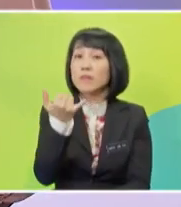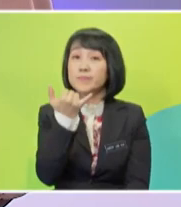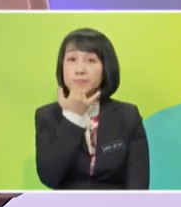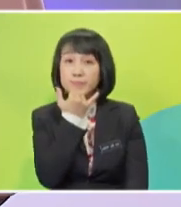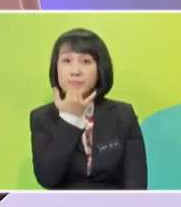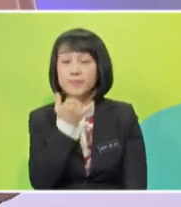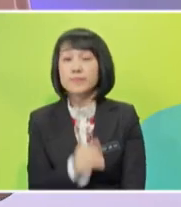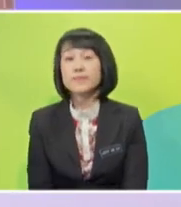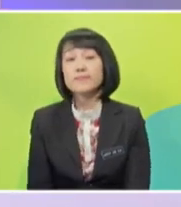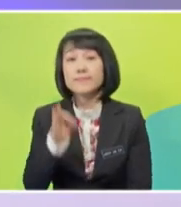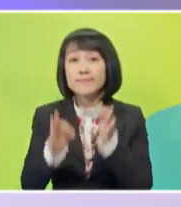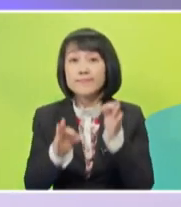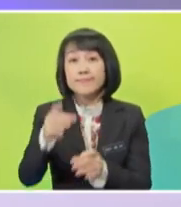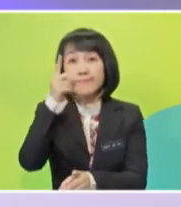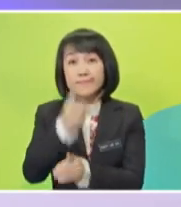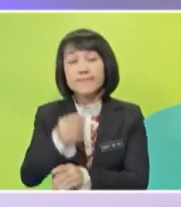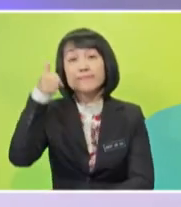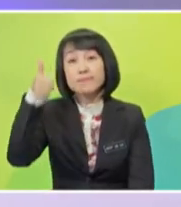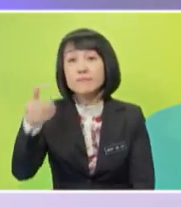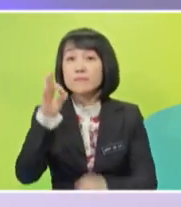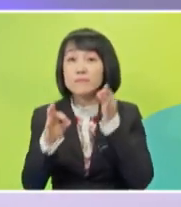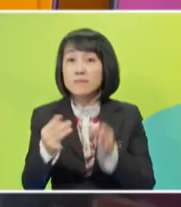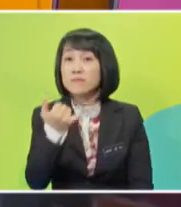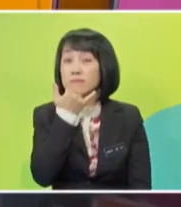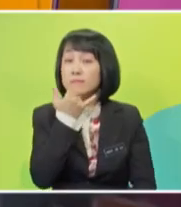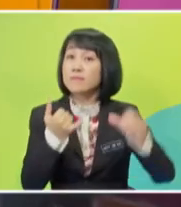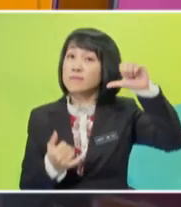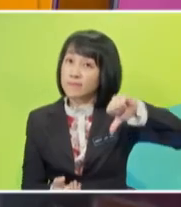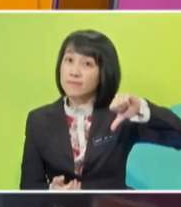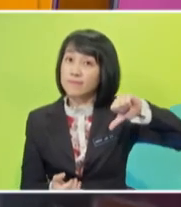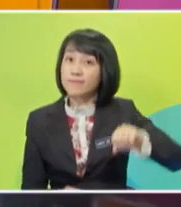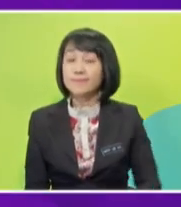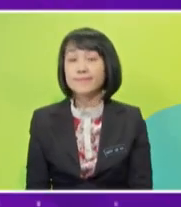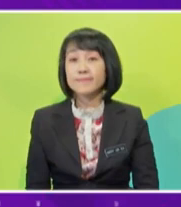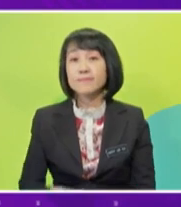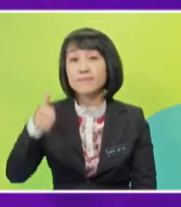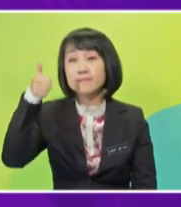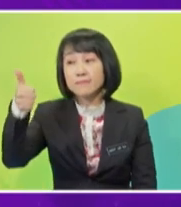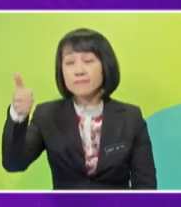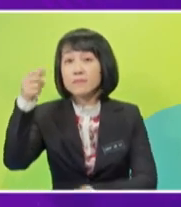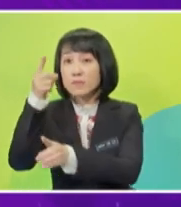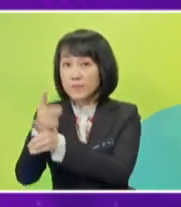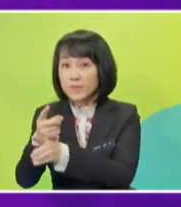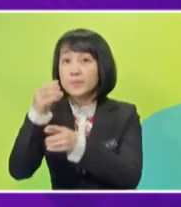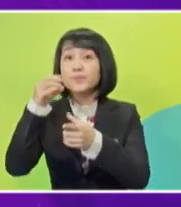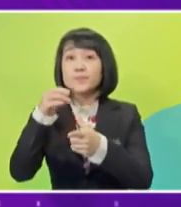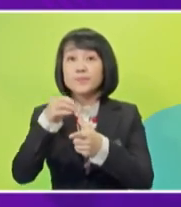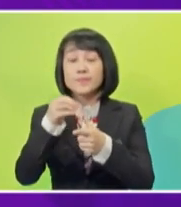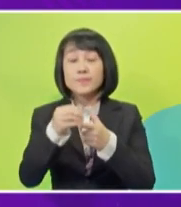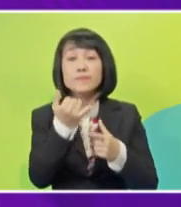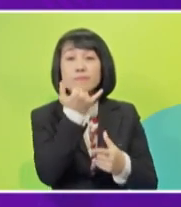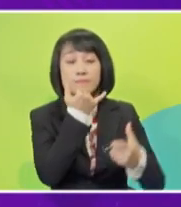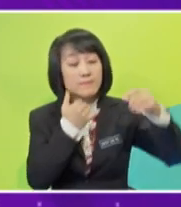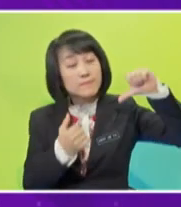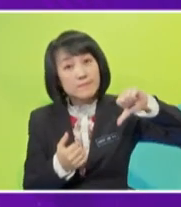wrong? So if it's correct, give me a thumbs up. If it's wrong, give me a thumbs down. Can you show me a thumbs up or a thumbs down? It's wrong. Okay,